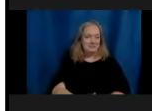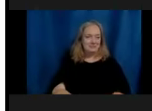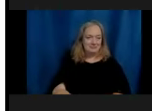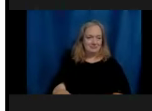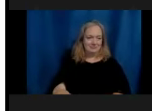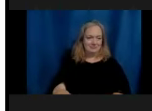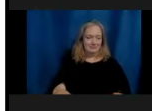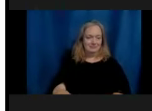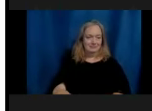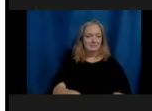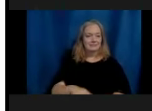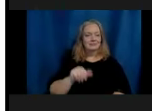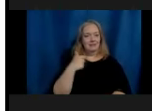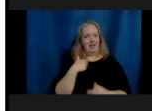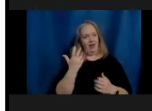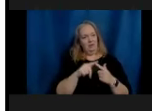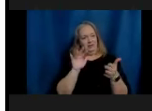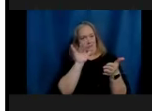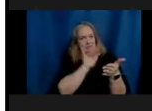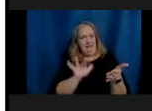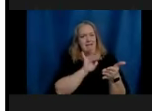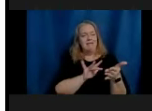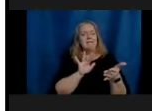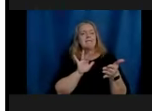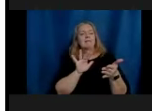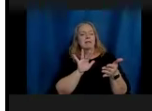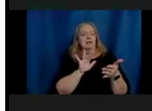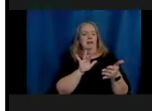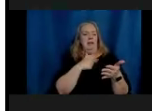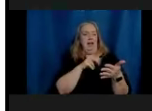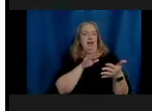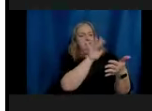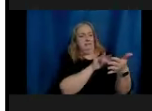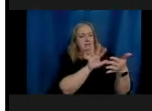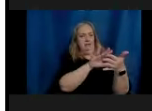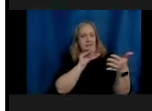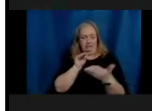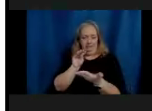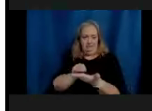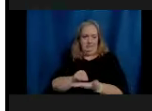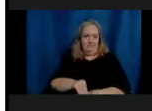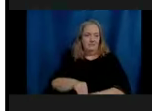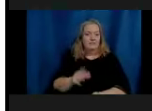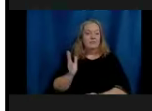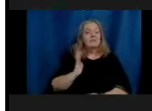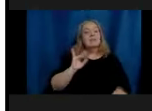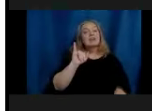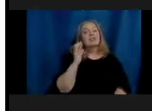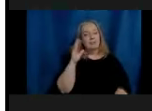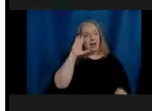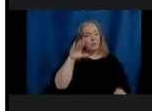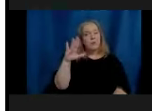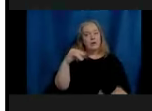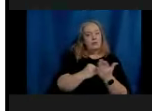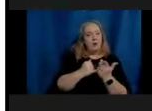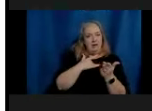Other things I wanted to study was I did the studies of the gaps in between the bundles. James Castle would often bundle his